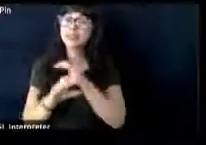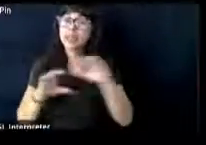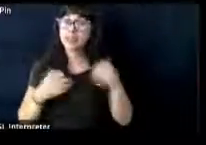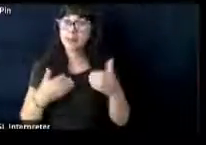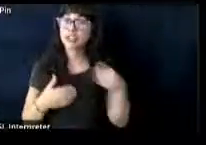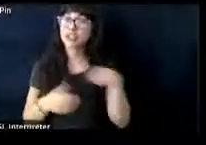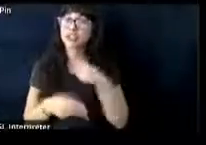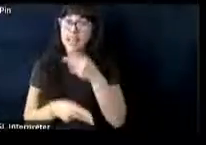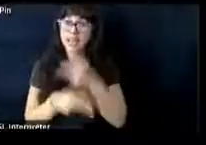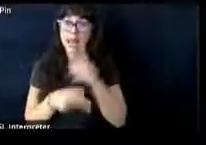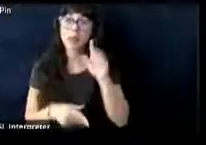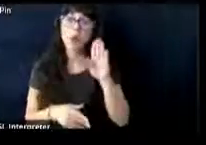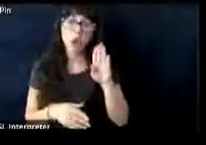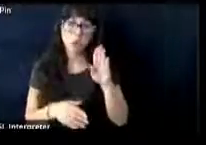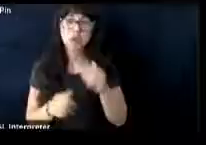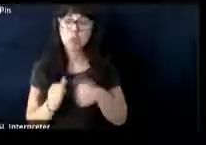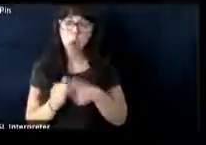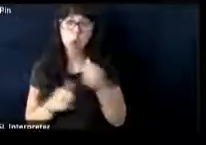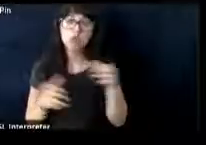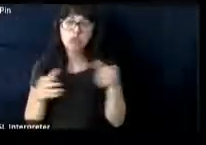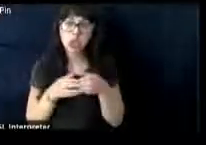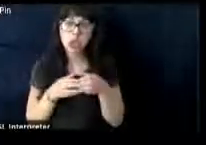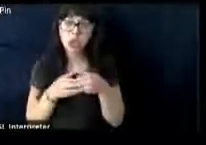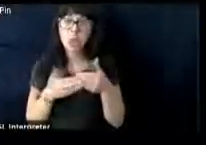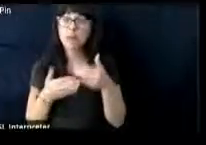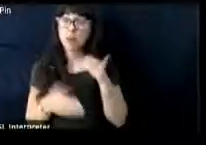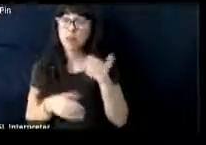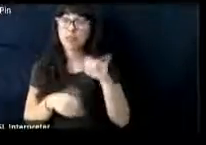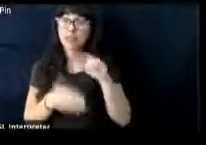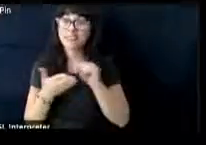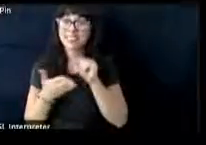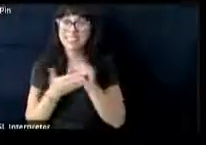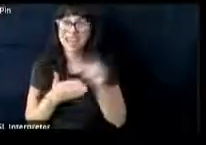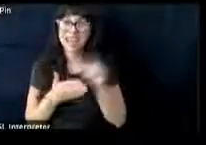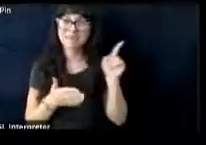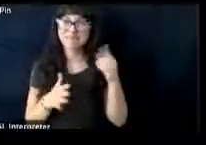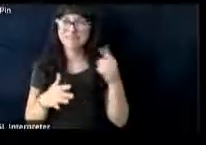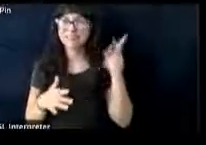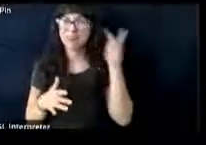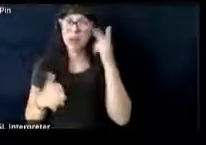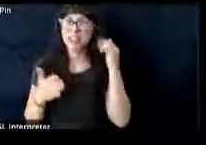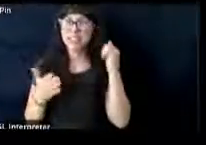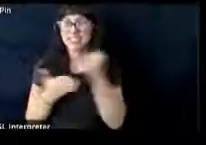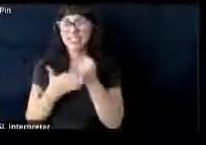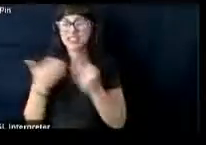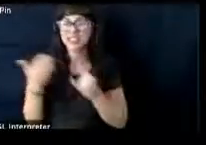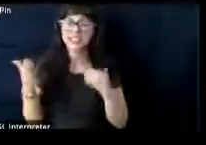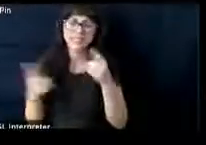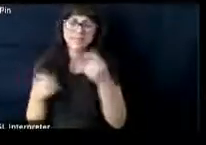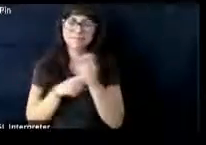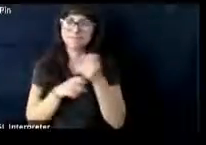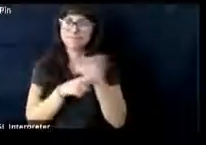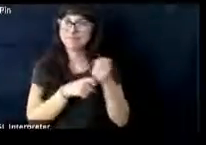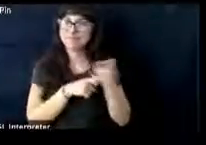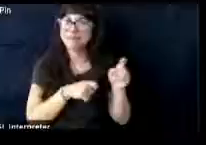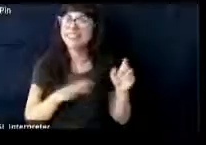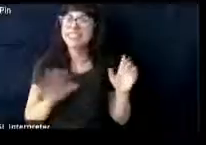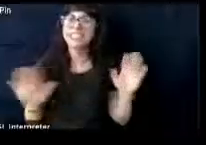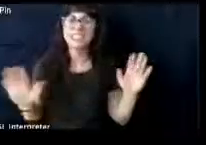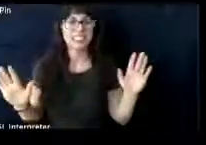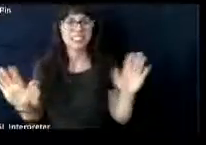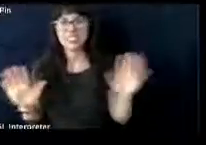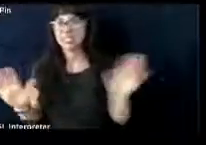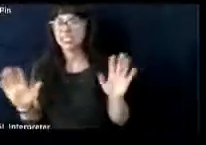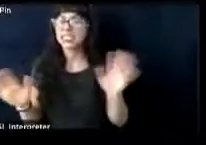together. Before independent redistricting, we were gerrymandered quite a bit. We have been well served over the last 10 years with